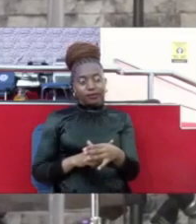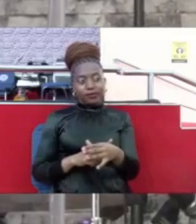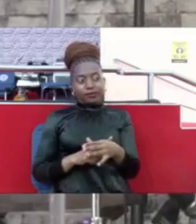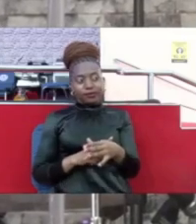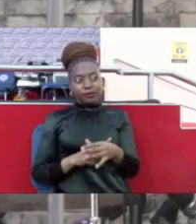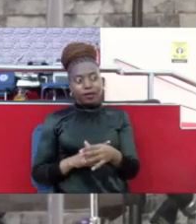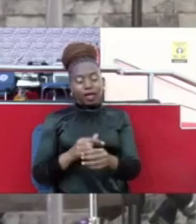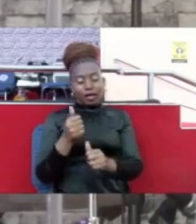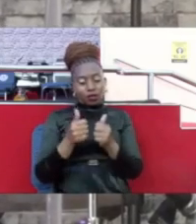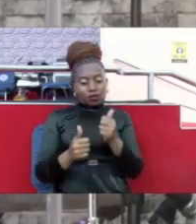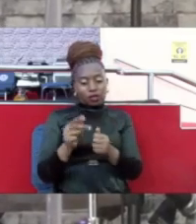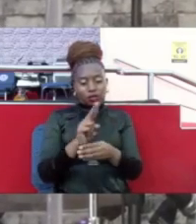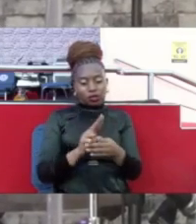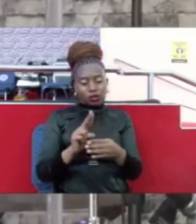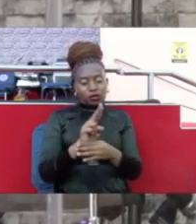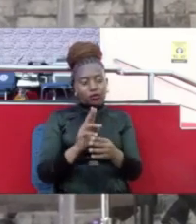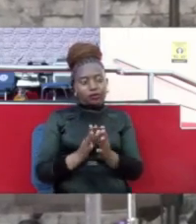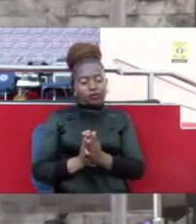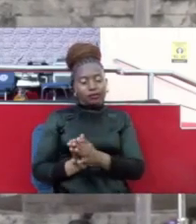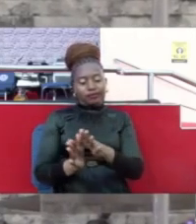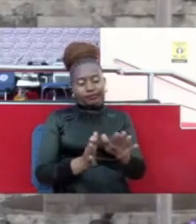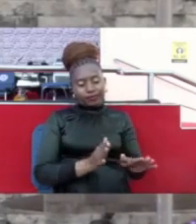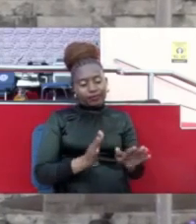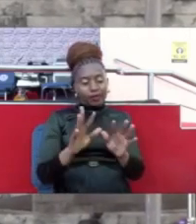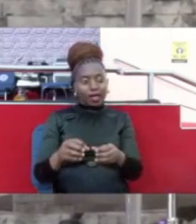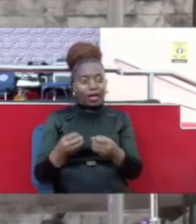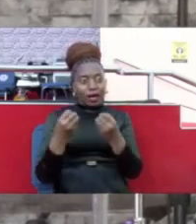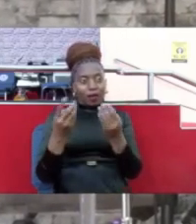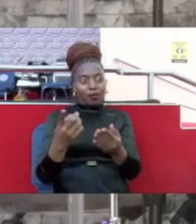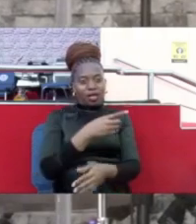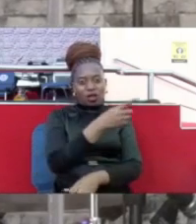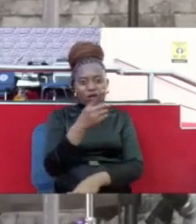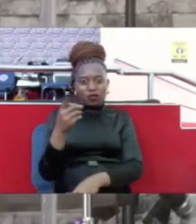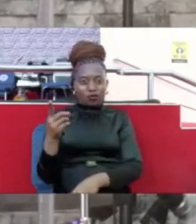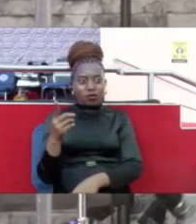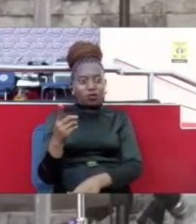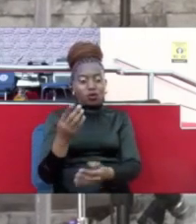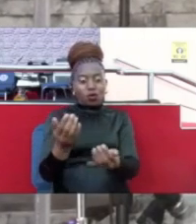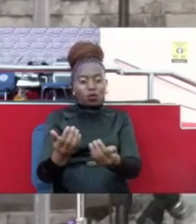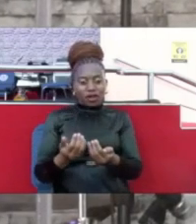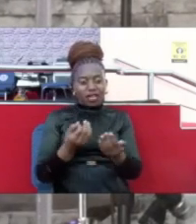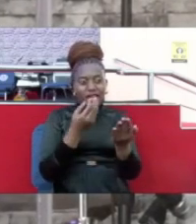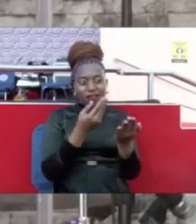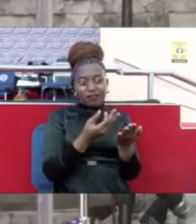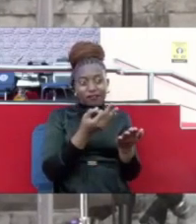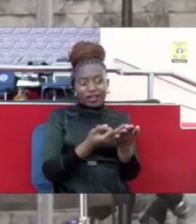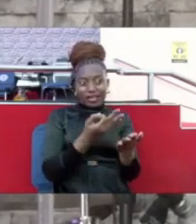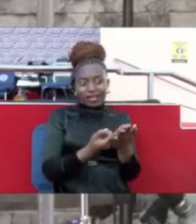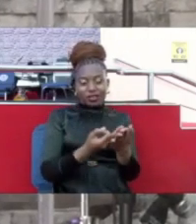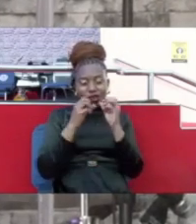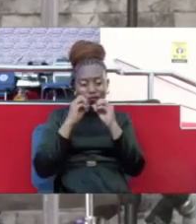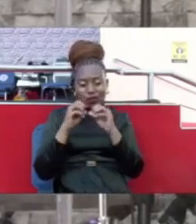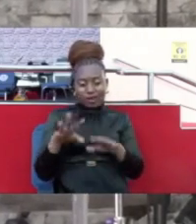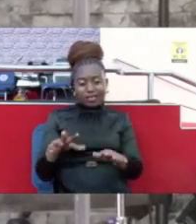Wakati nimeitumia. Now, how many of you need a financial blessing? Ni wangapi wanahitaji baraka ya kifedha? You have a